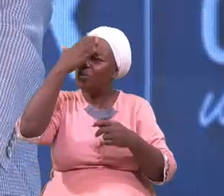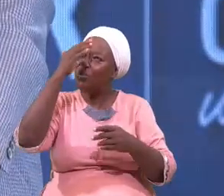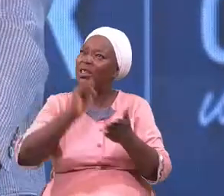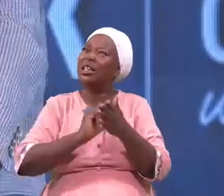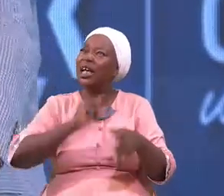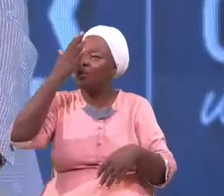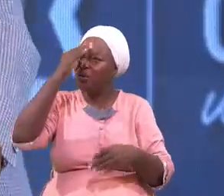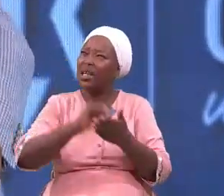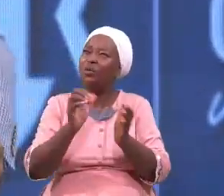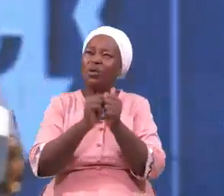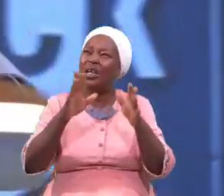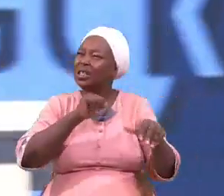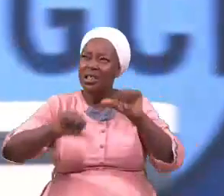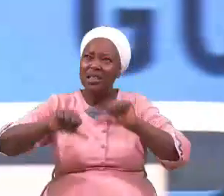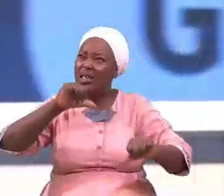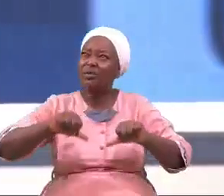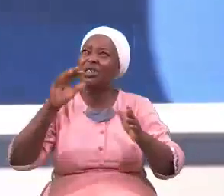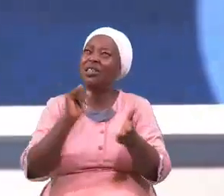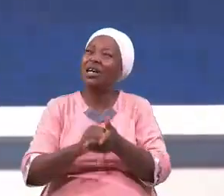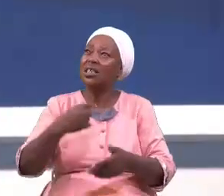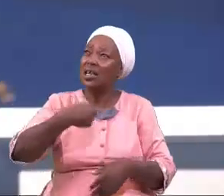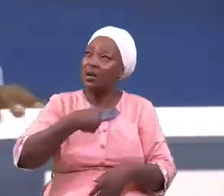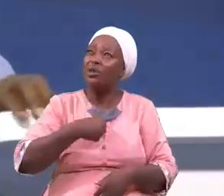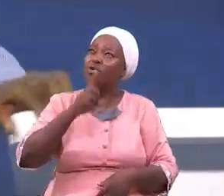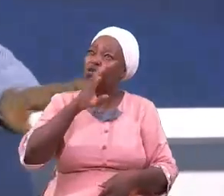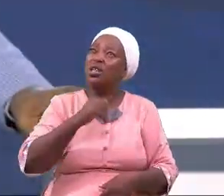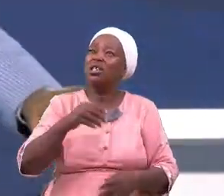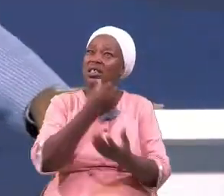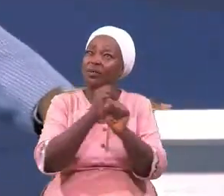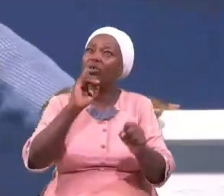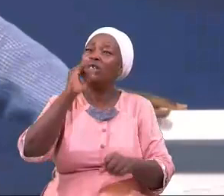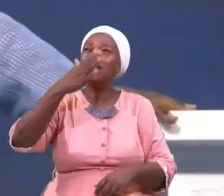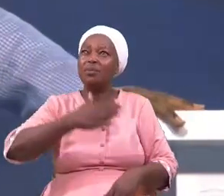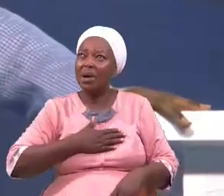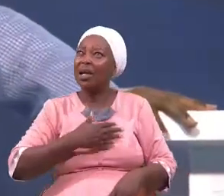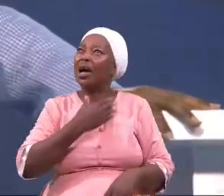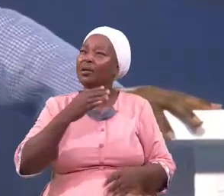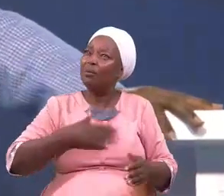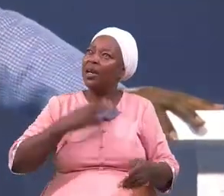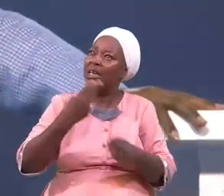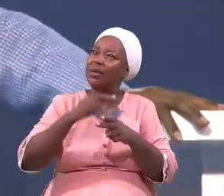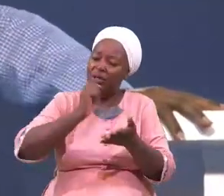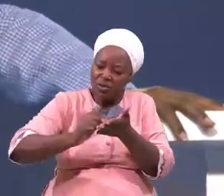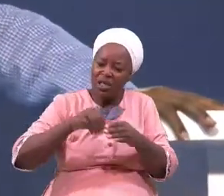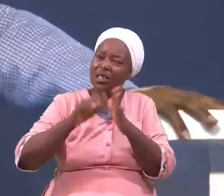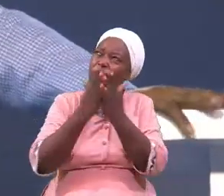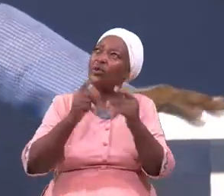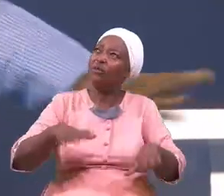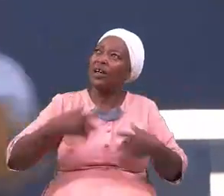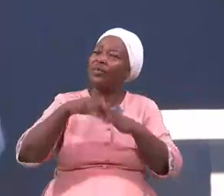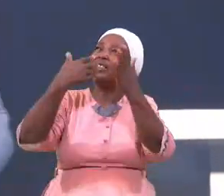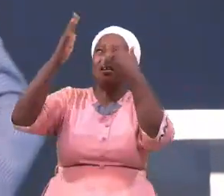any shadow of doubt that salvation is mine. My name is written in the book of life in